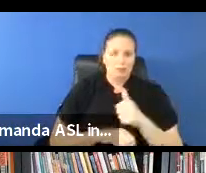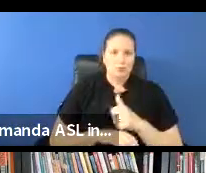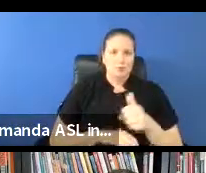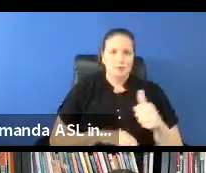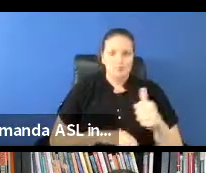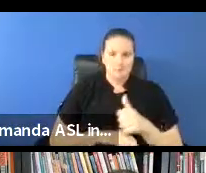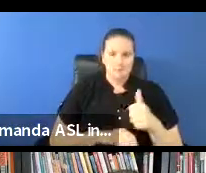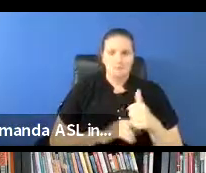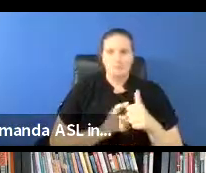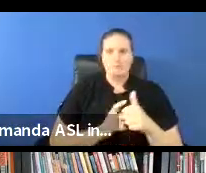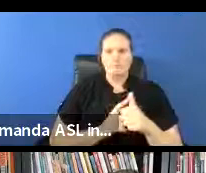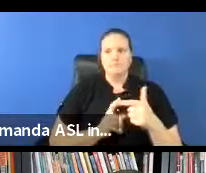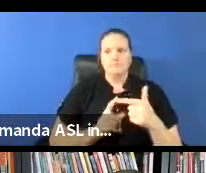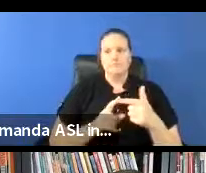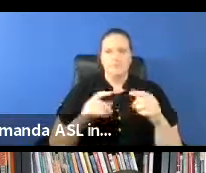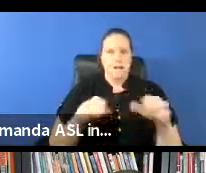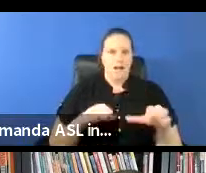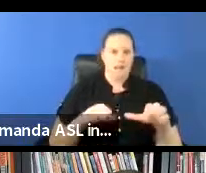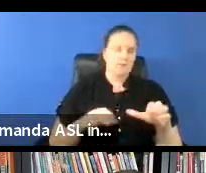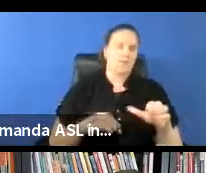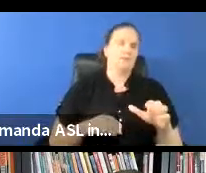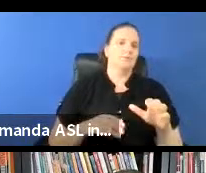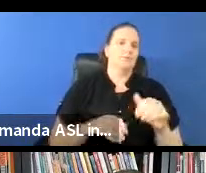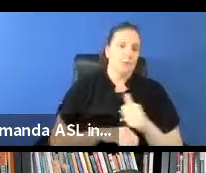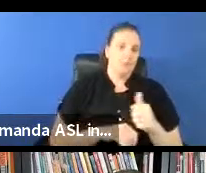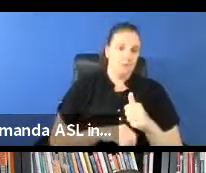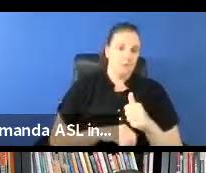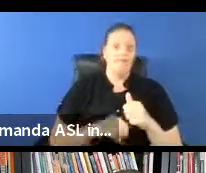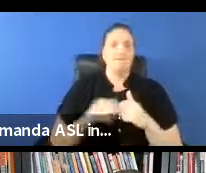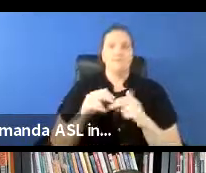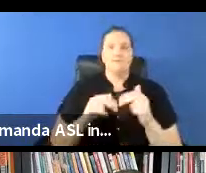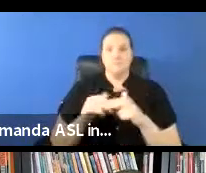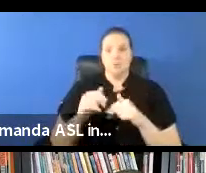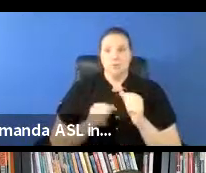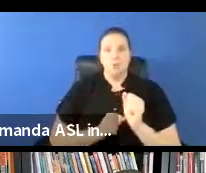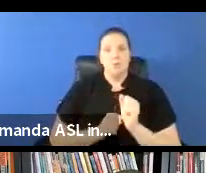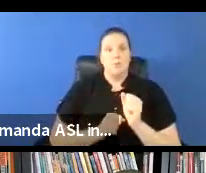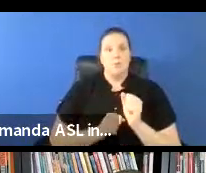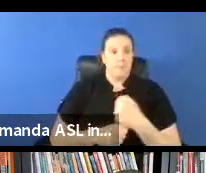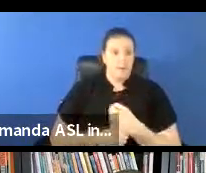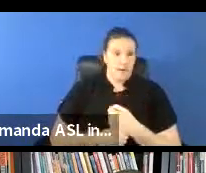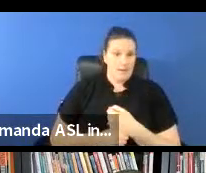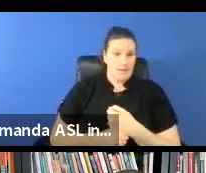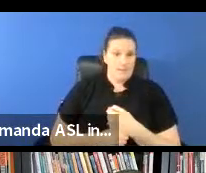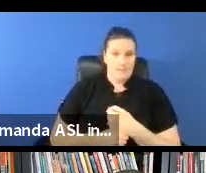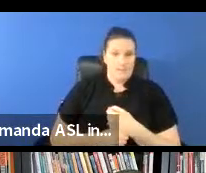active transportation facilities, to create